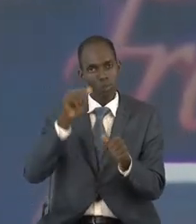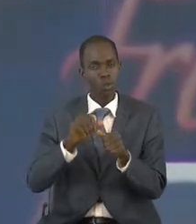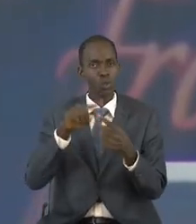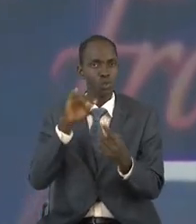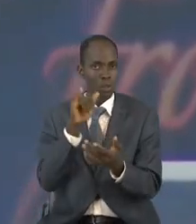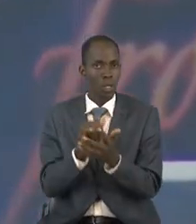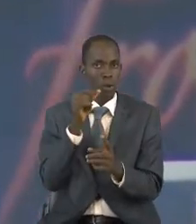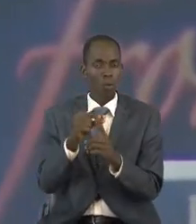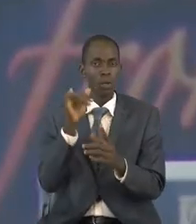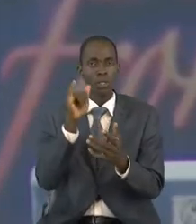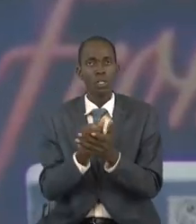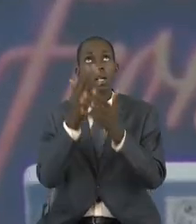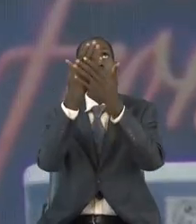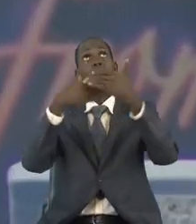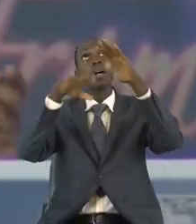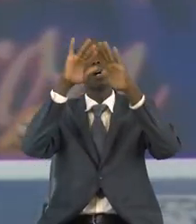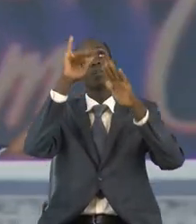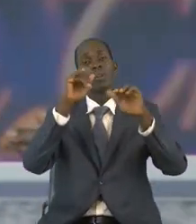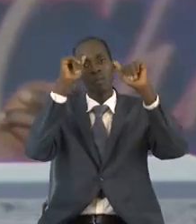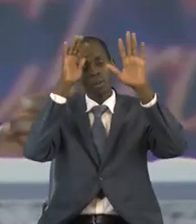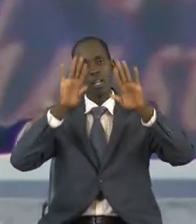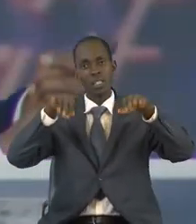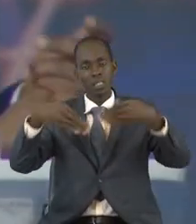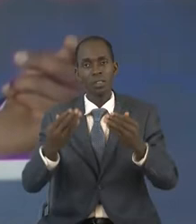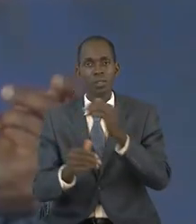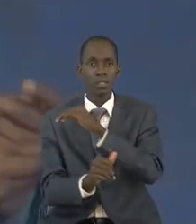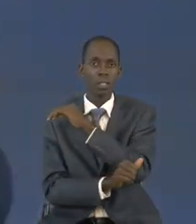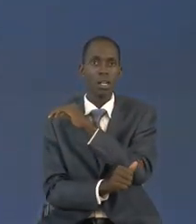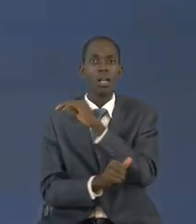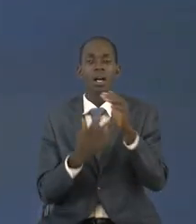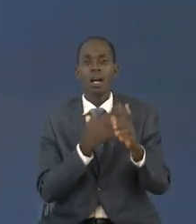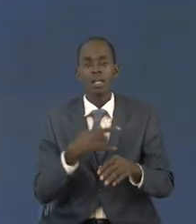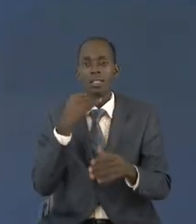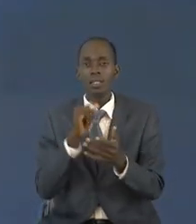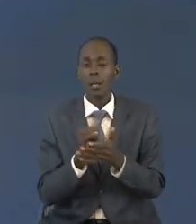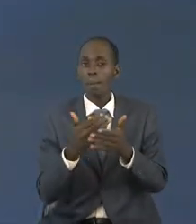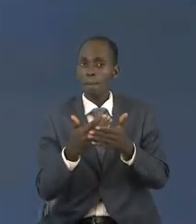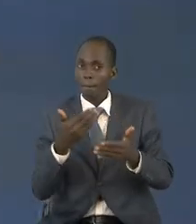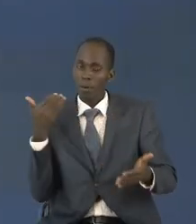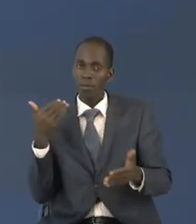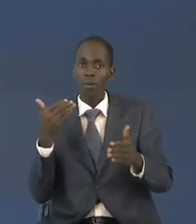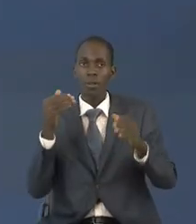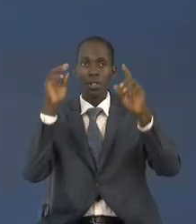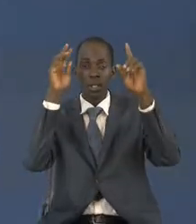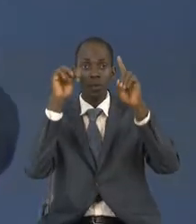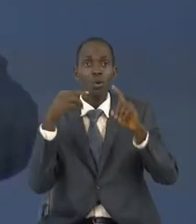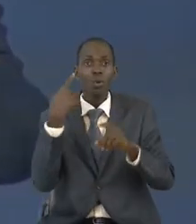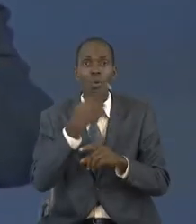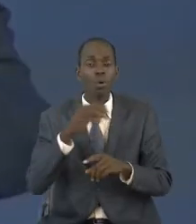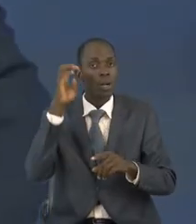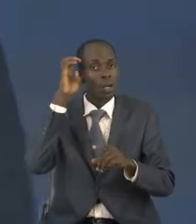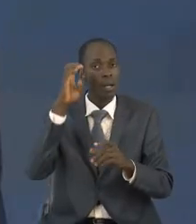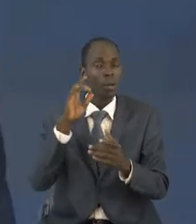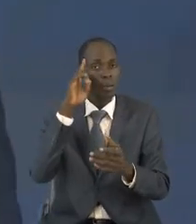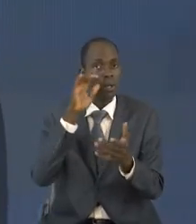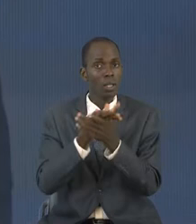Heavenly Father had given him. And he said, before him whom he believed, even God